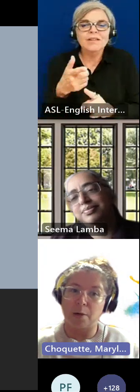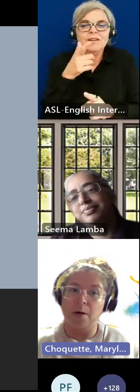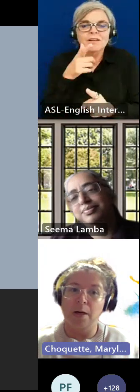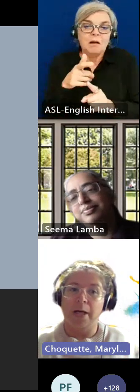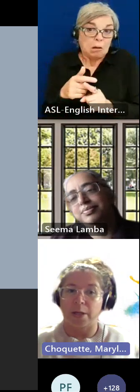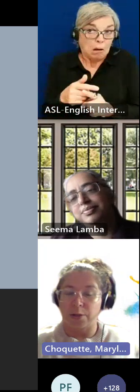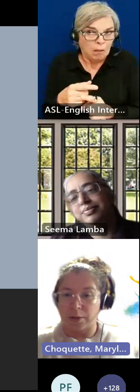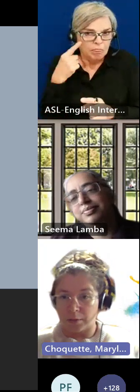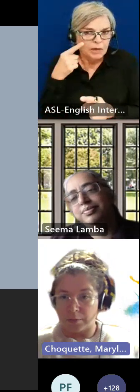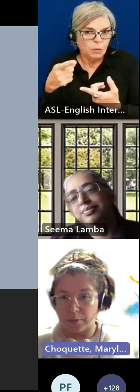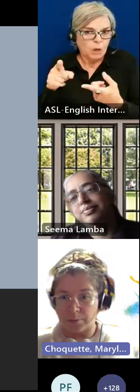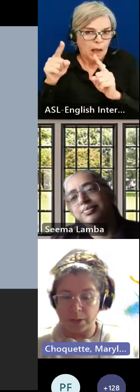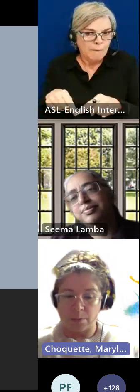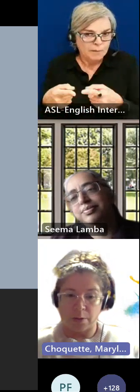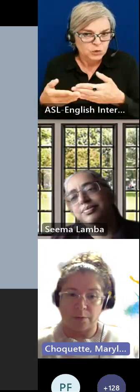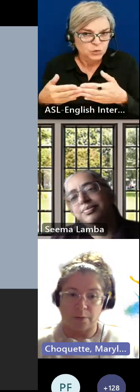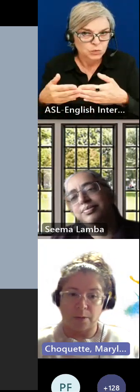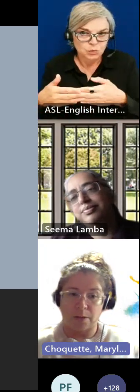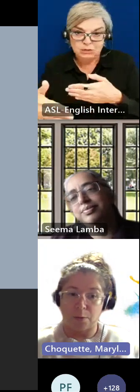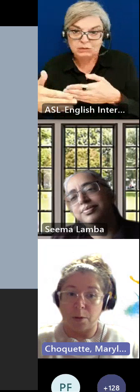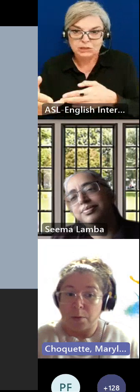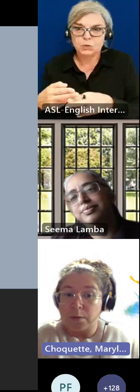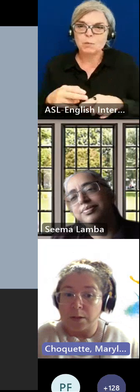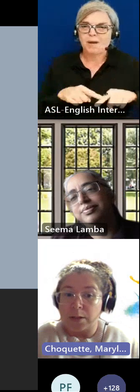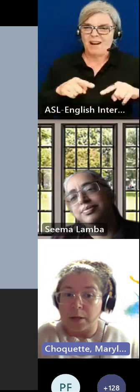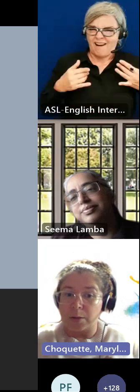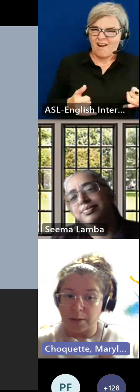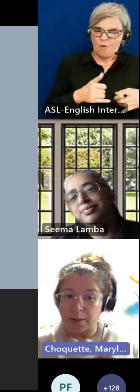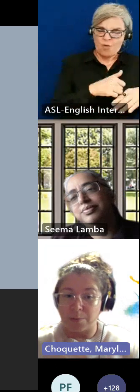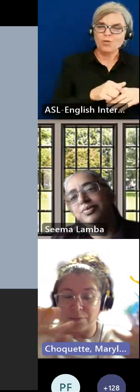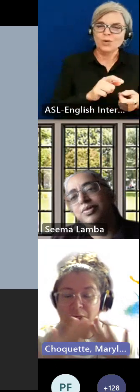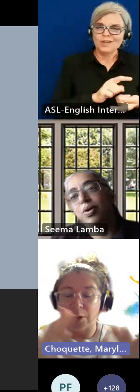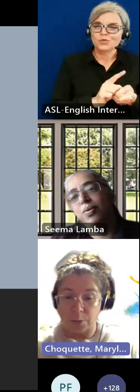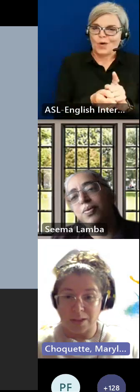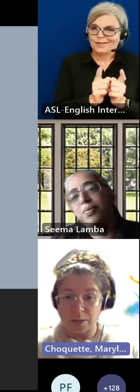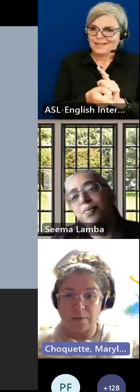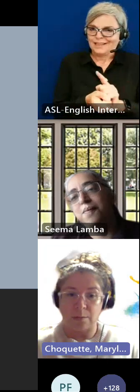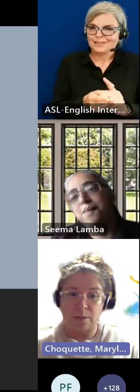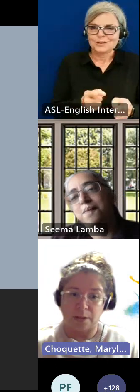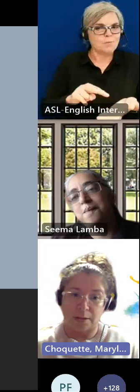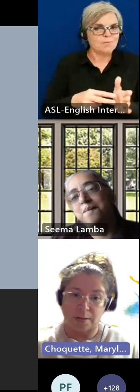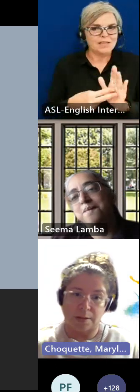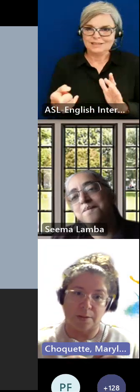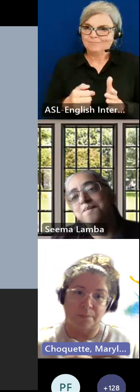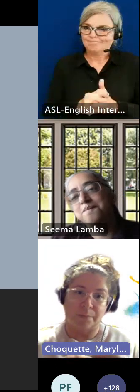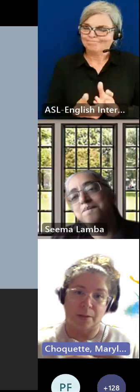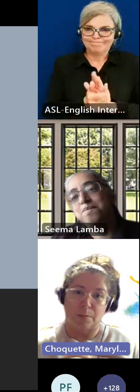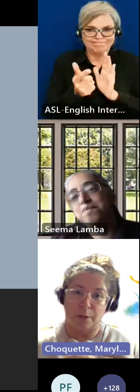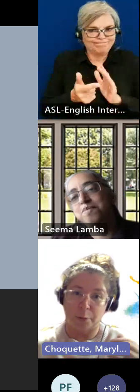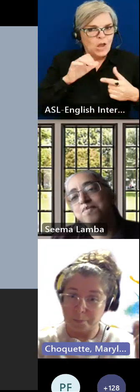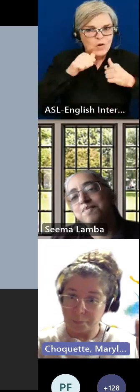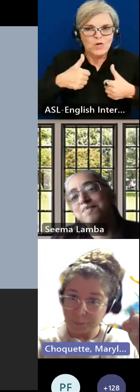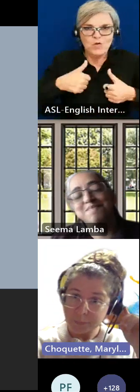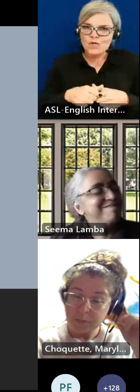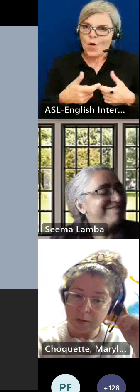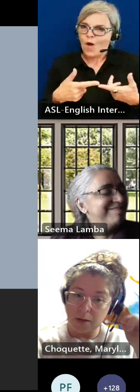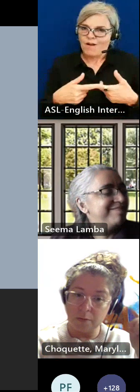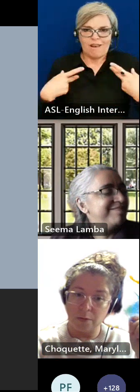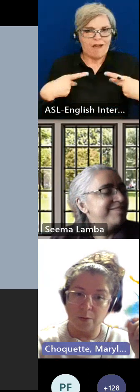an embargo. I should have more information tomorrow to share, but it's going to be very restricted because, as I say,